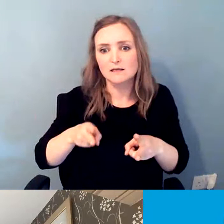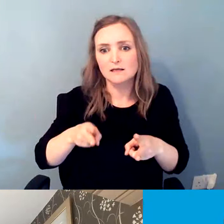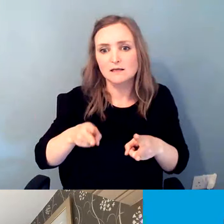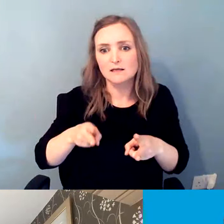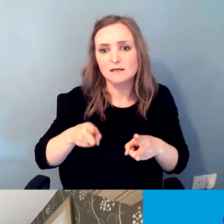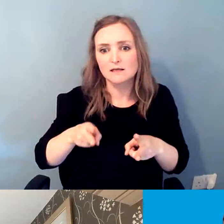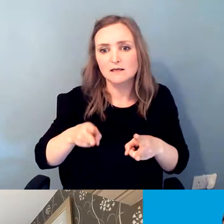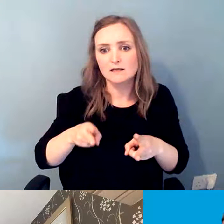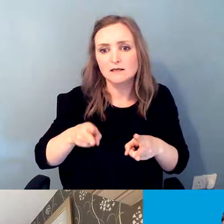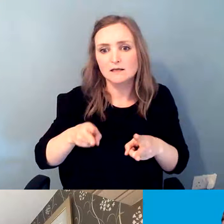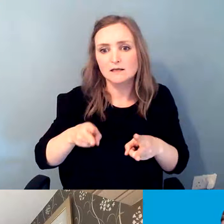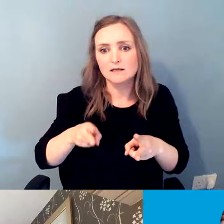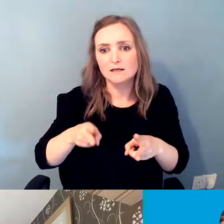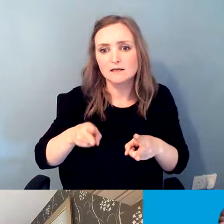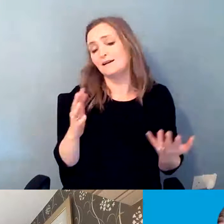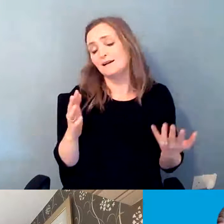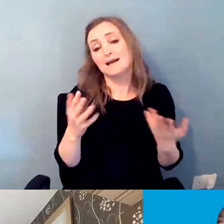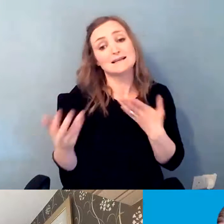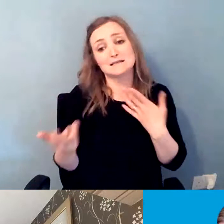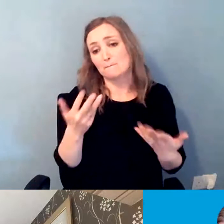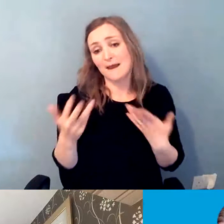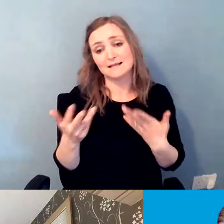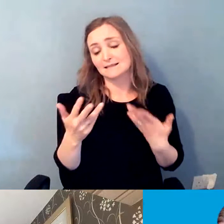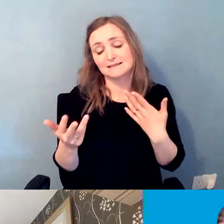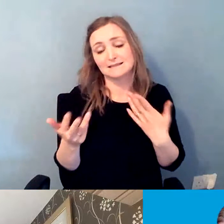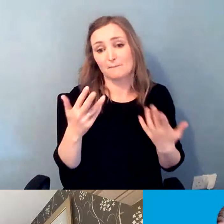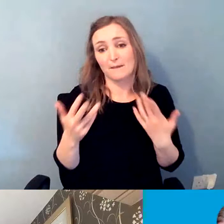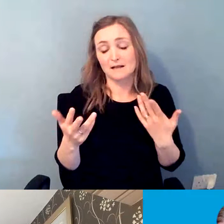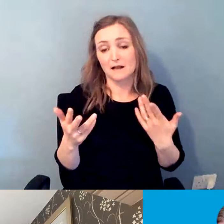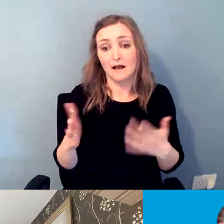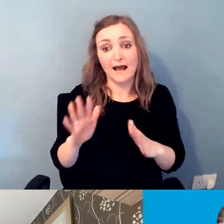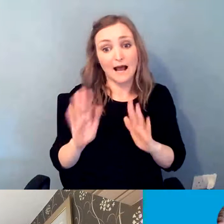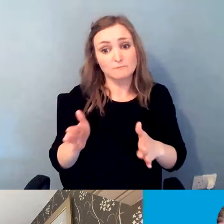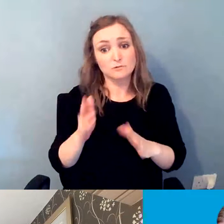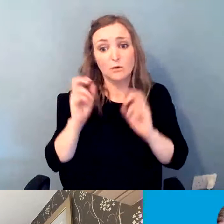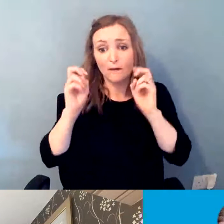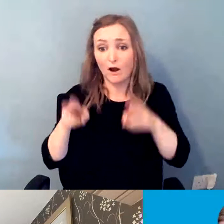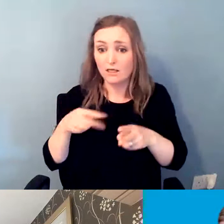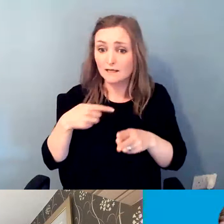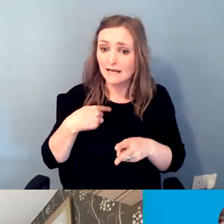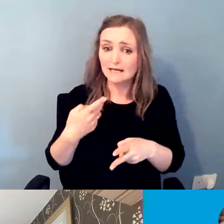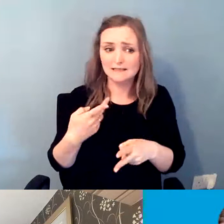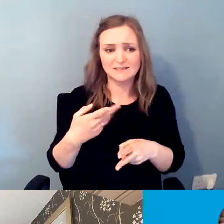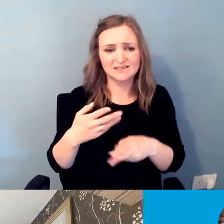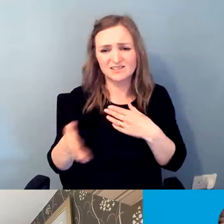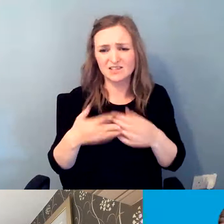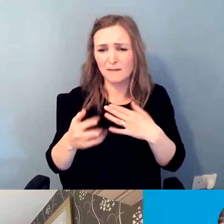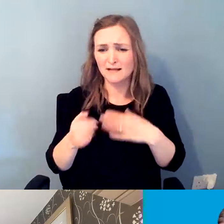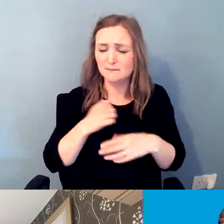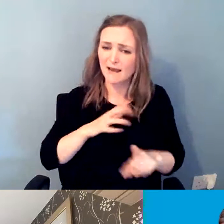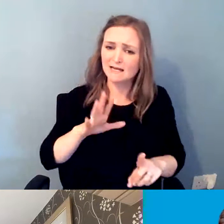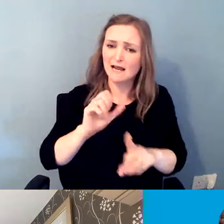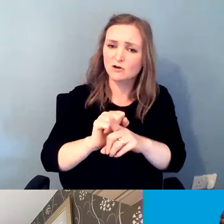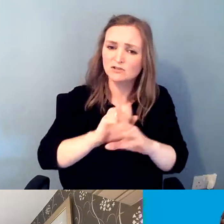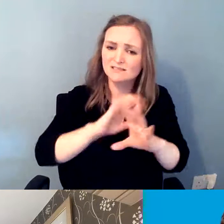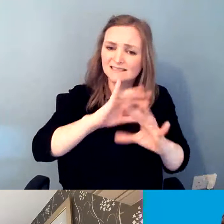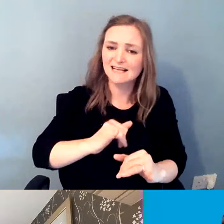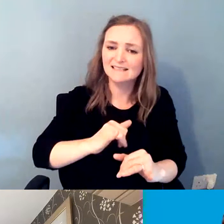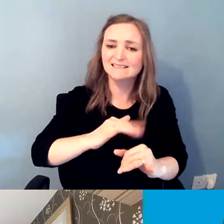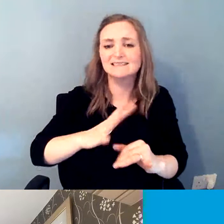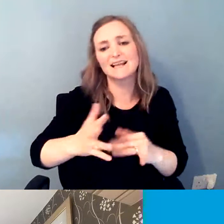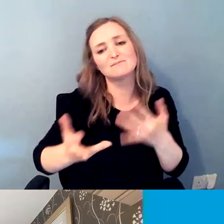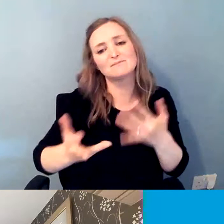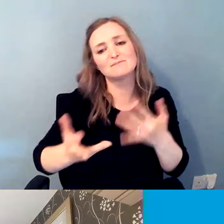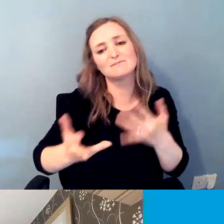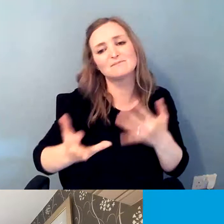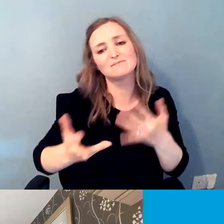that person to prioritise that important family event above and beyond the next diagnostic test. And then we have to back